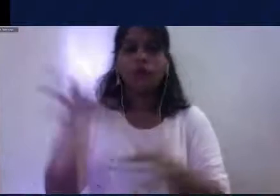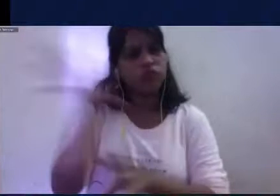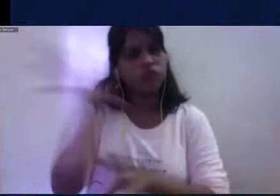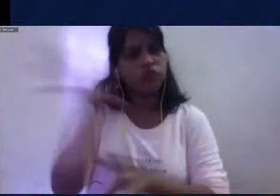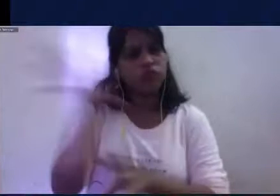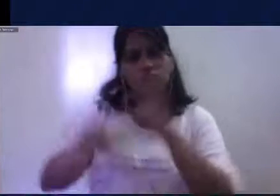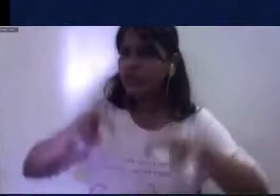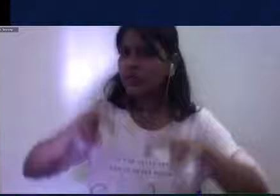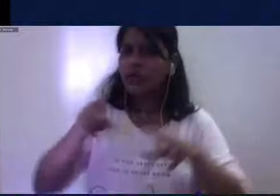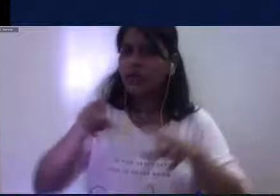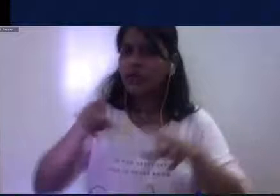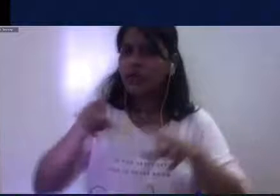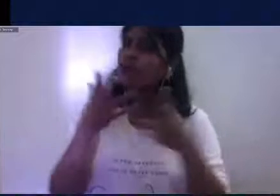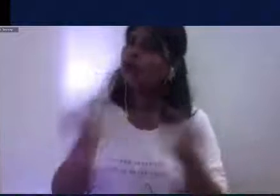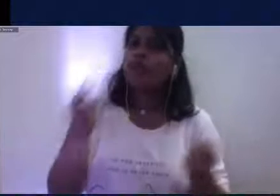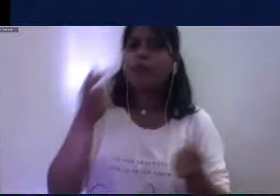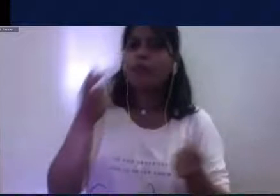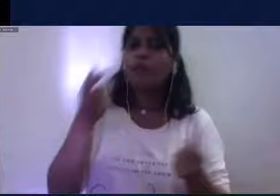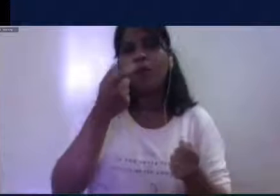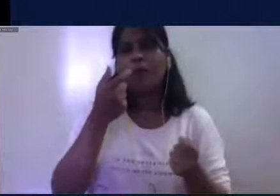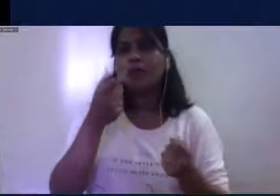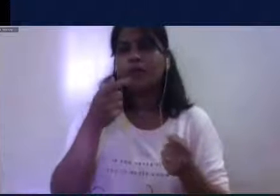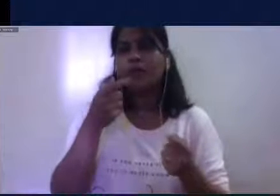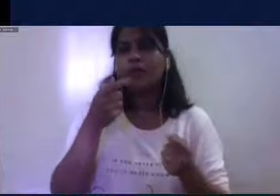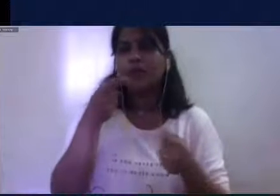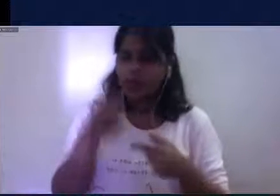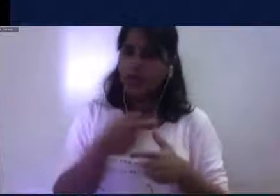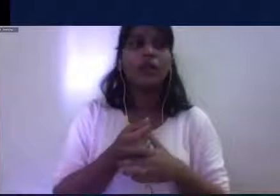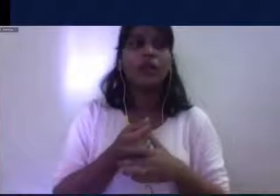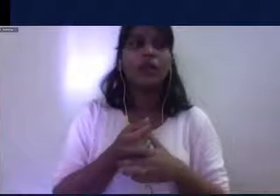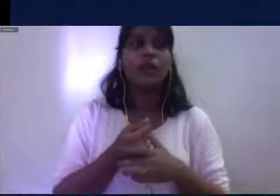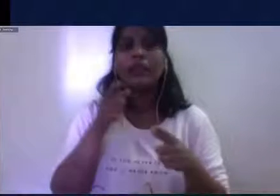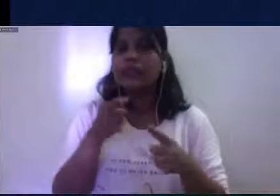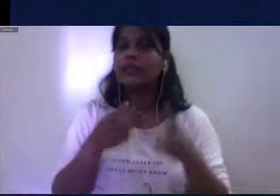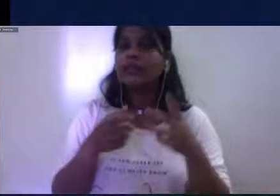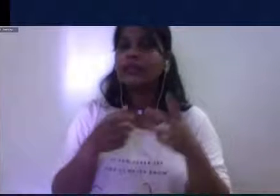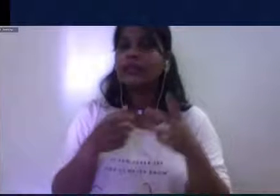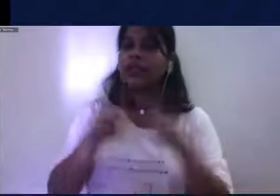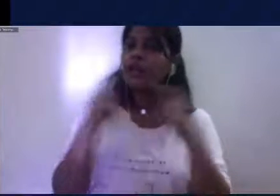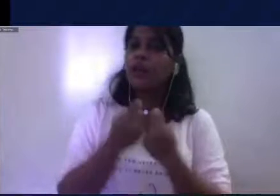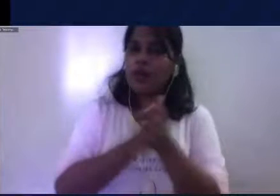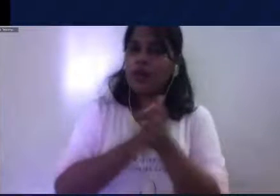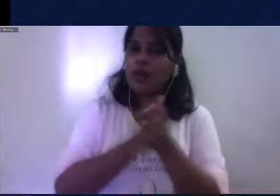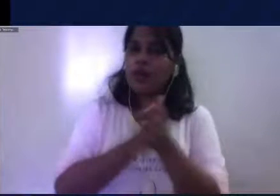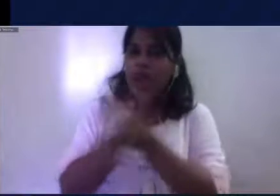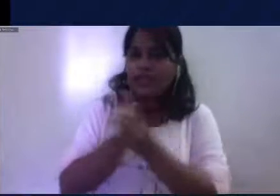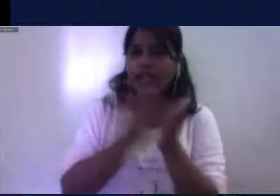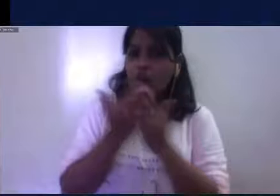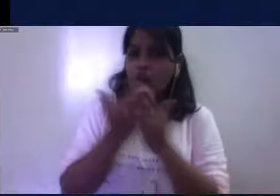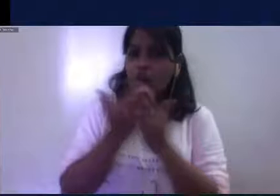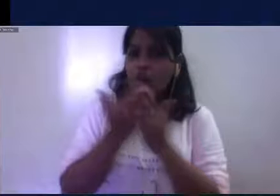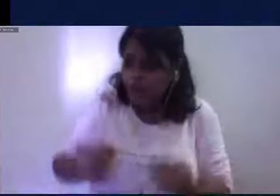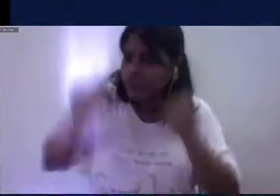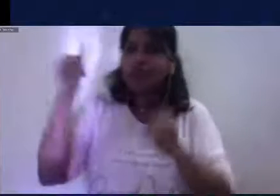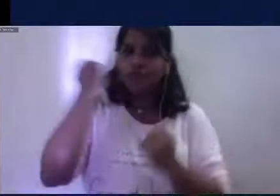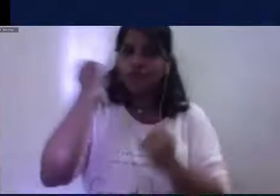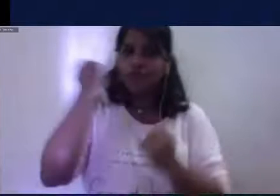need, solves the problem. Now, this team was quite excited about taking this idea